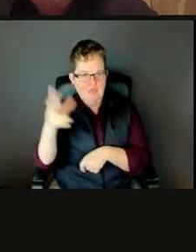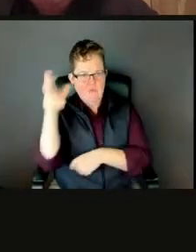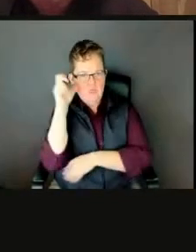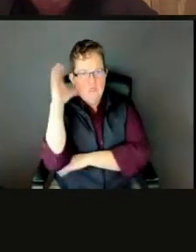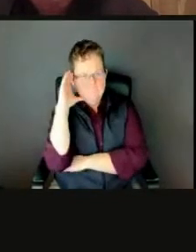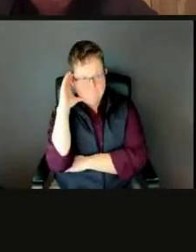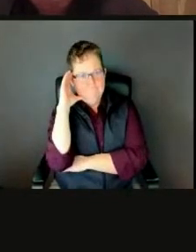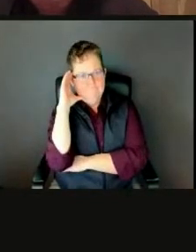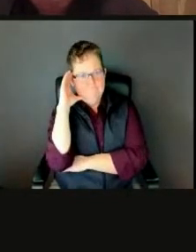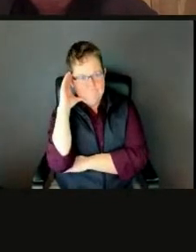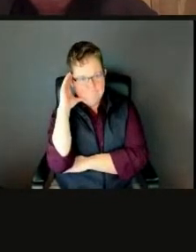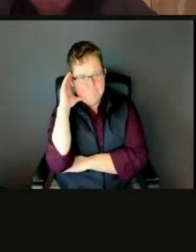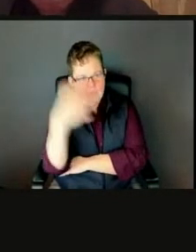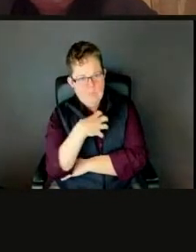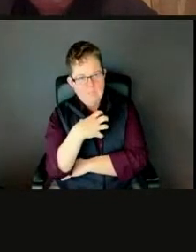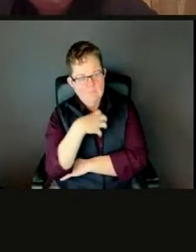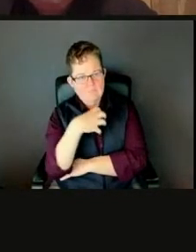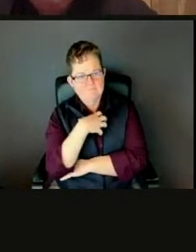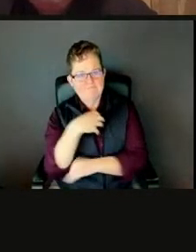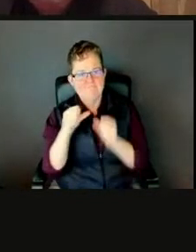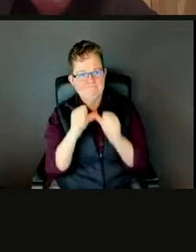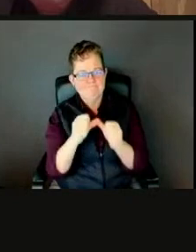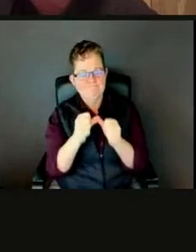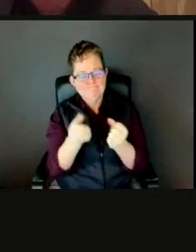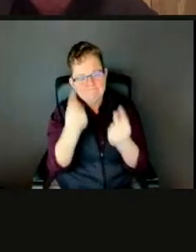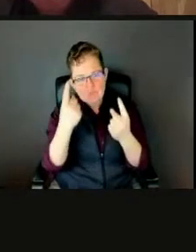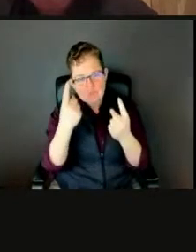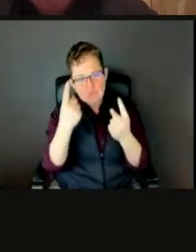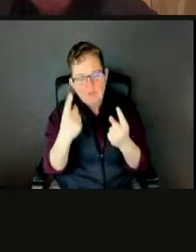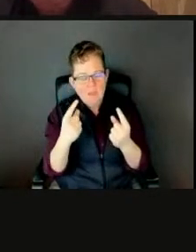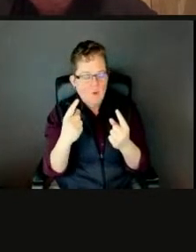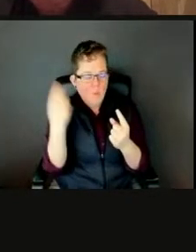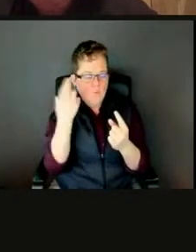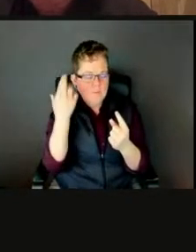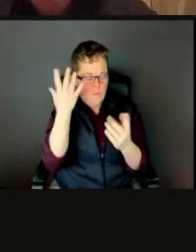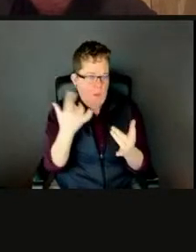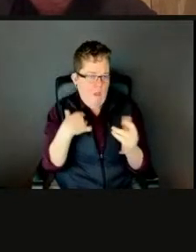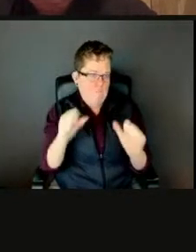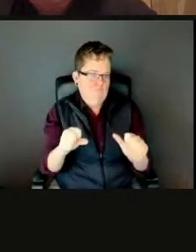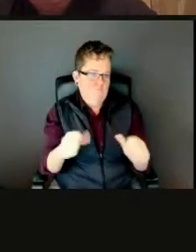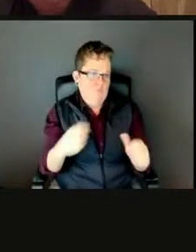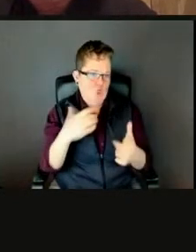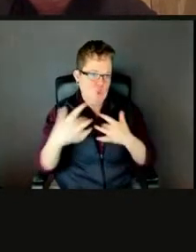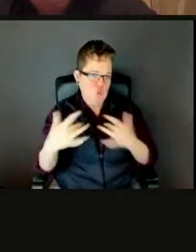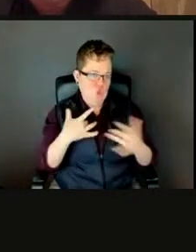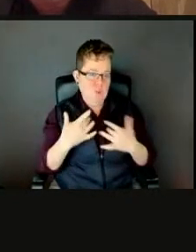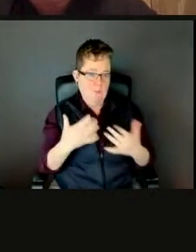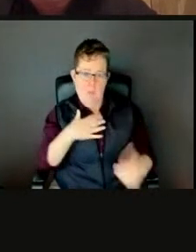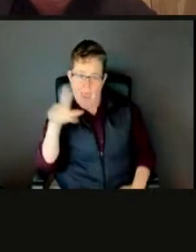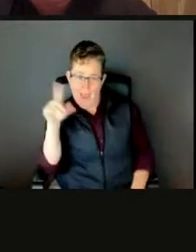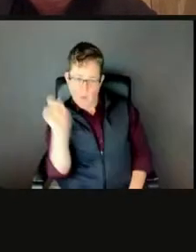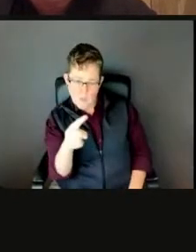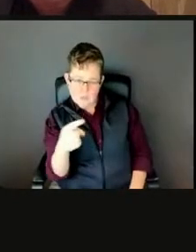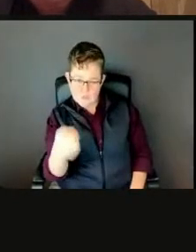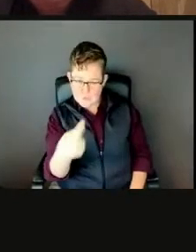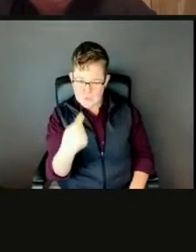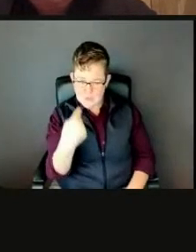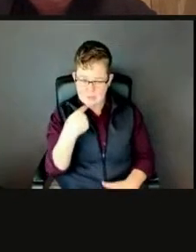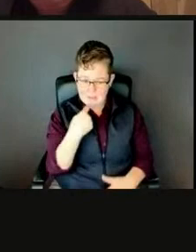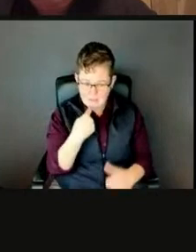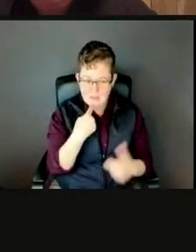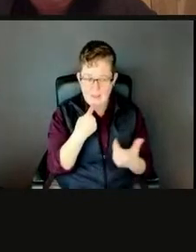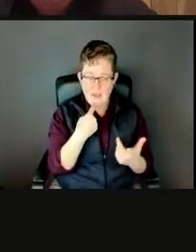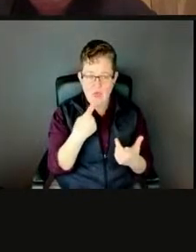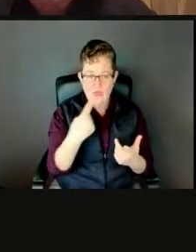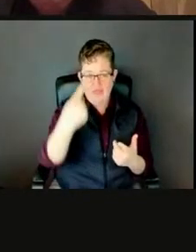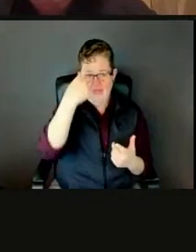those justified concerns. My question is, are you saying that you think that having this